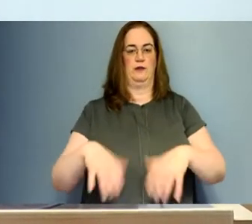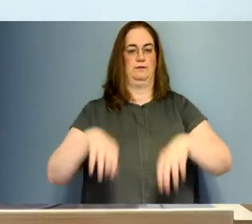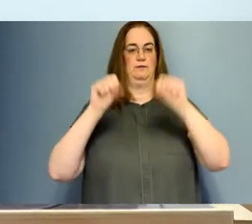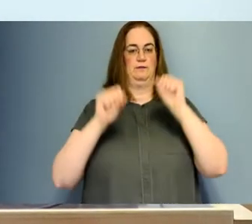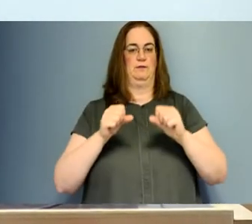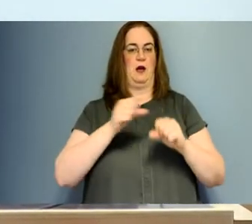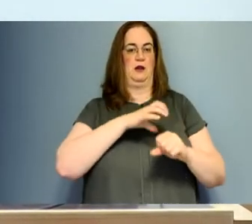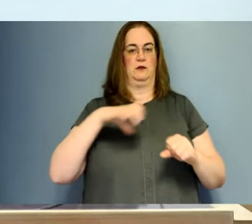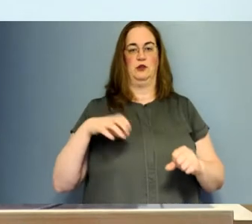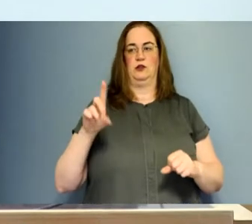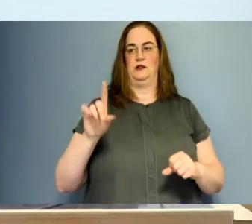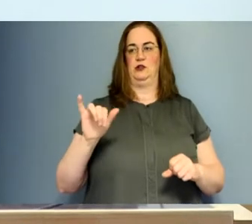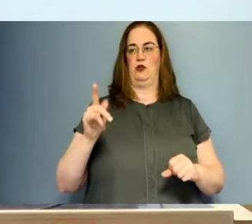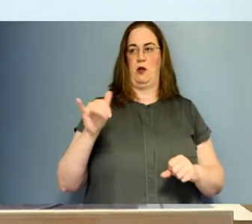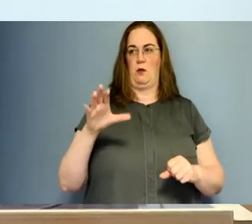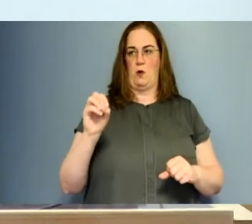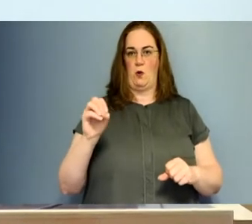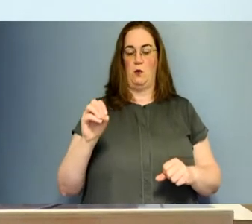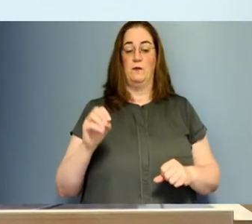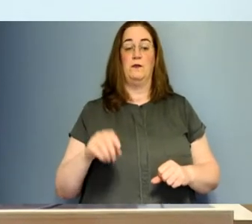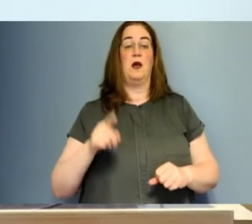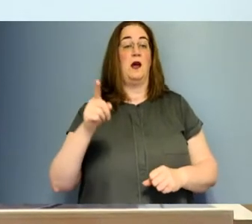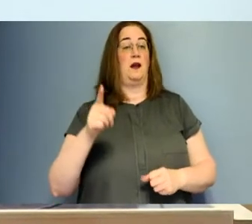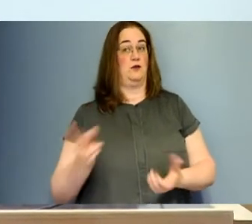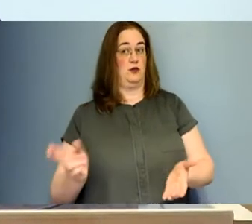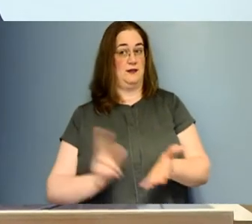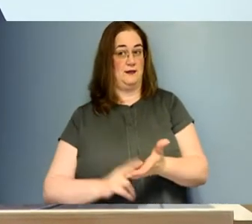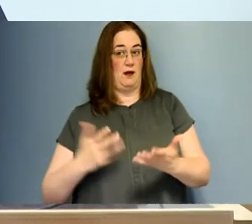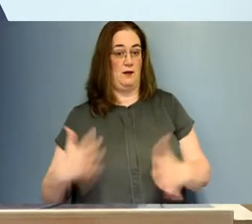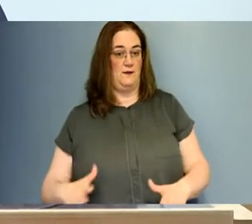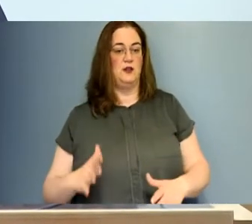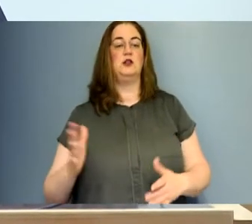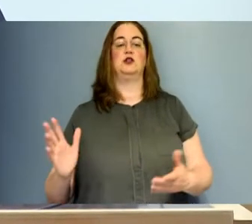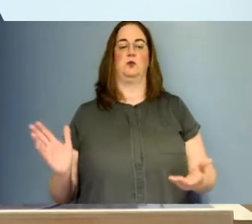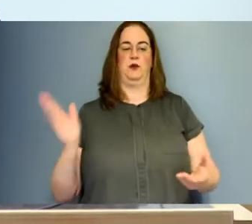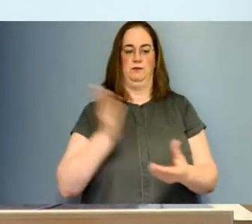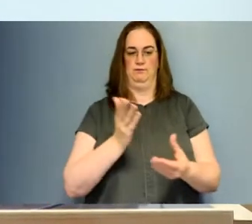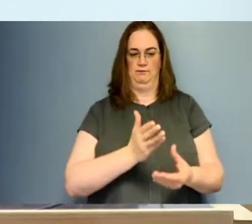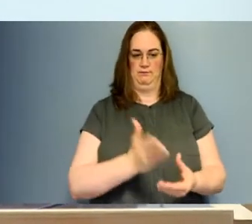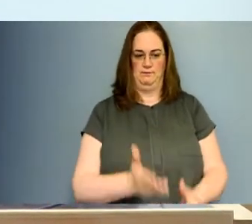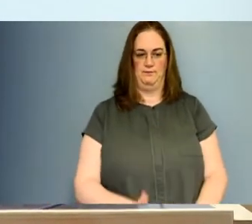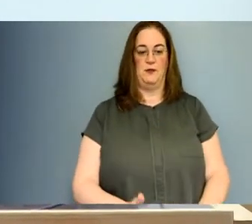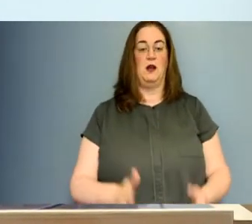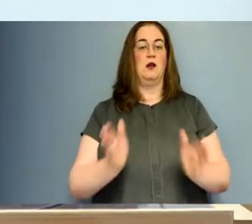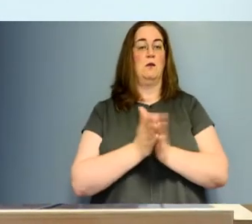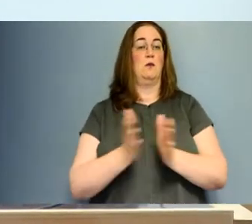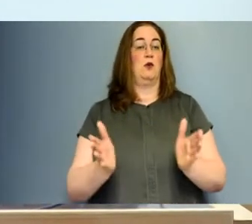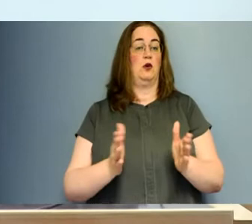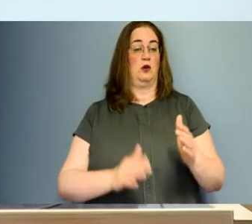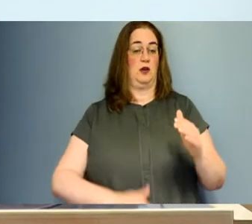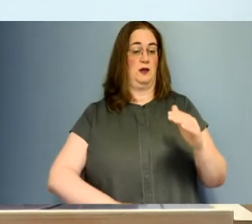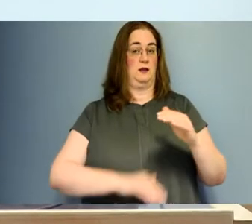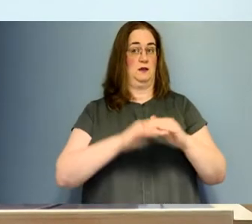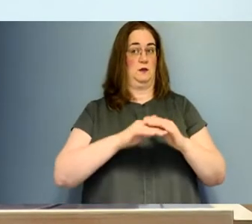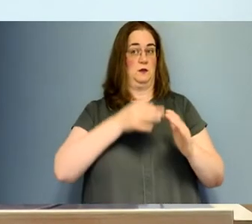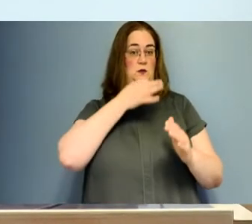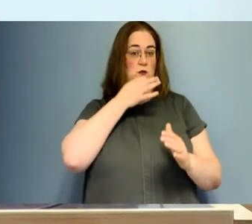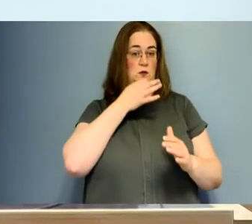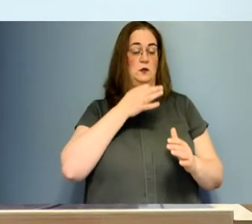Commissioner DiGirolamo. And after he signs the minutes, we continue to put them in the book. The book is about to fill up.